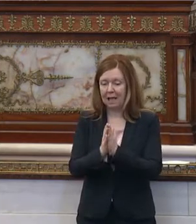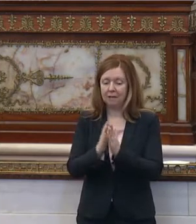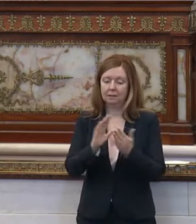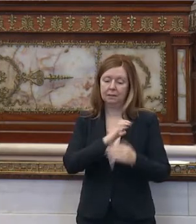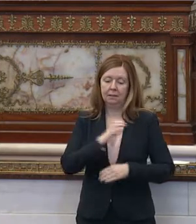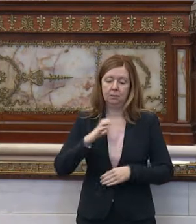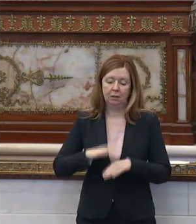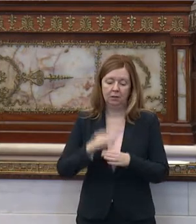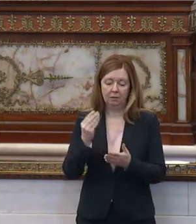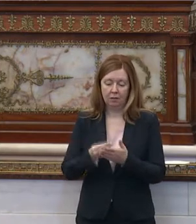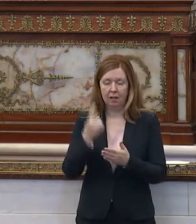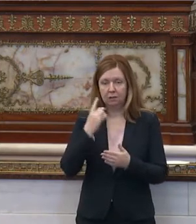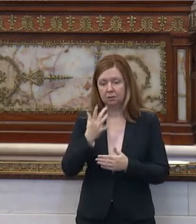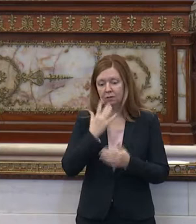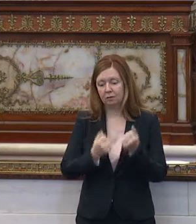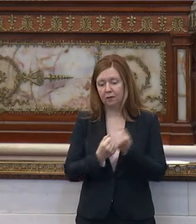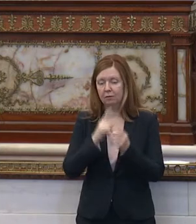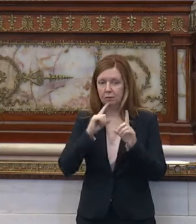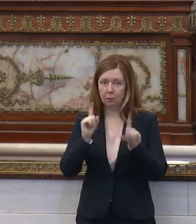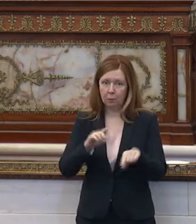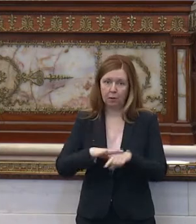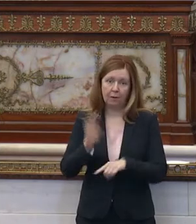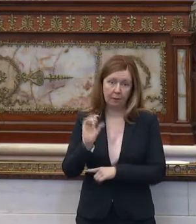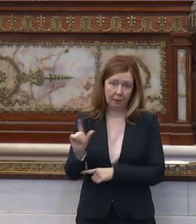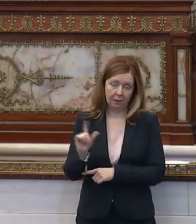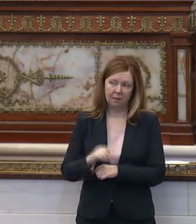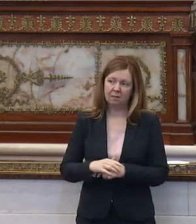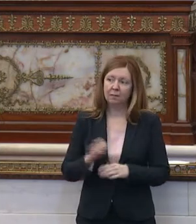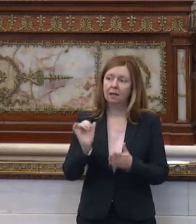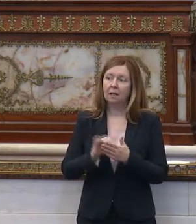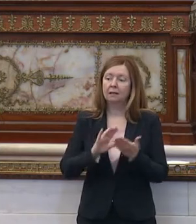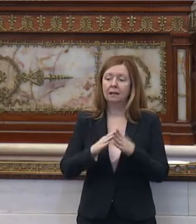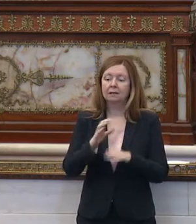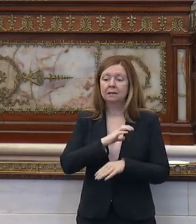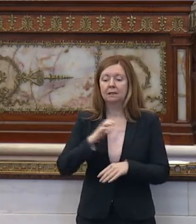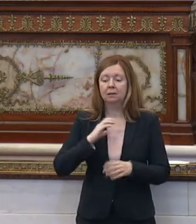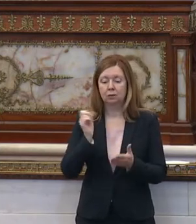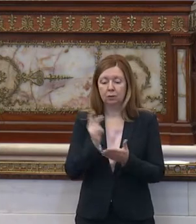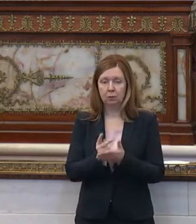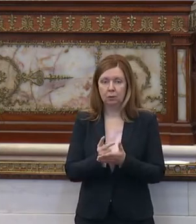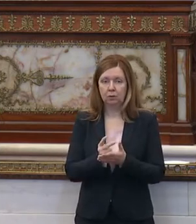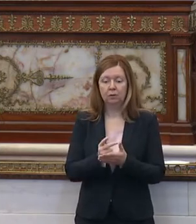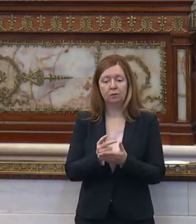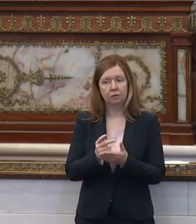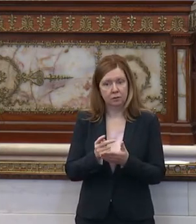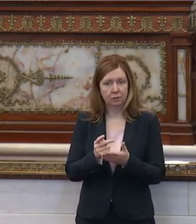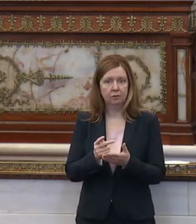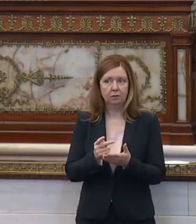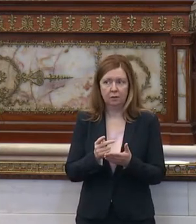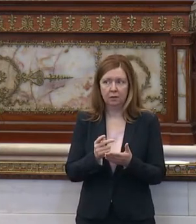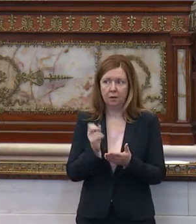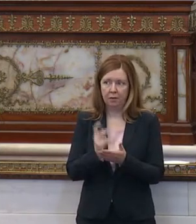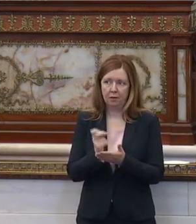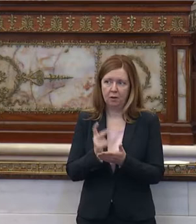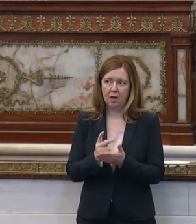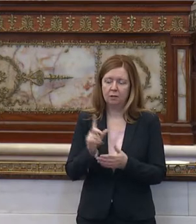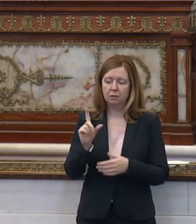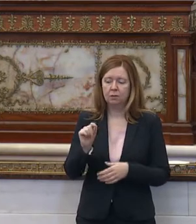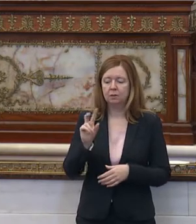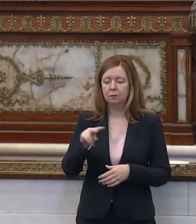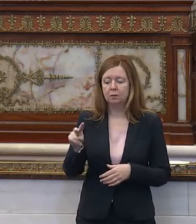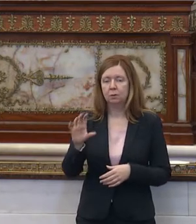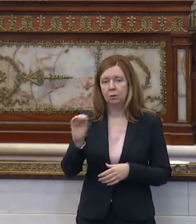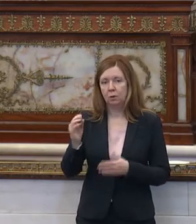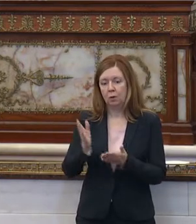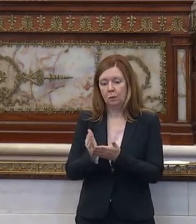Committee of Finance for a favorable report on this bill and that City Council approve and authorize an amended fiscal year 2022 total